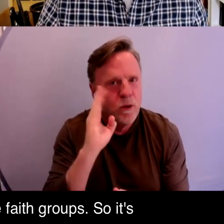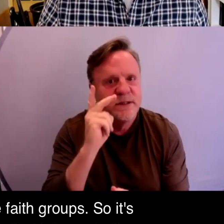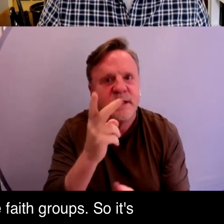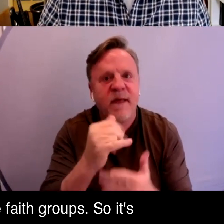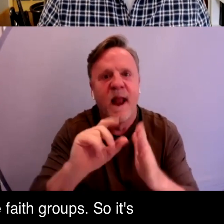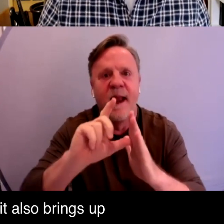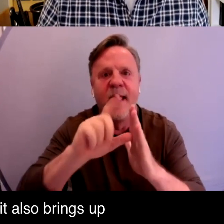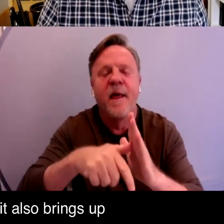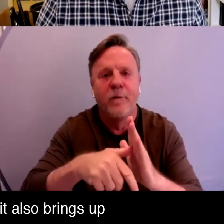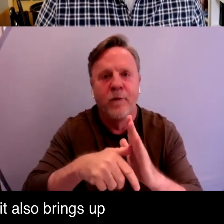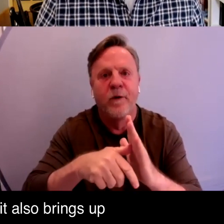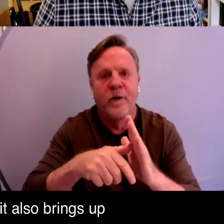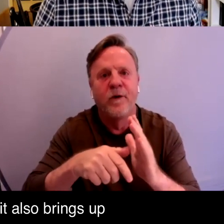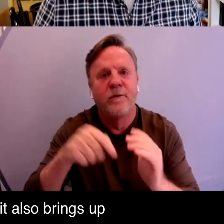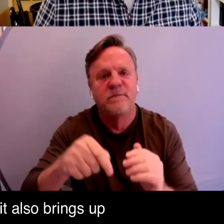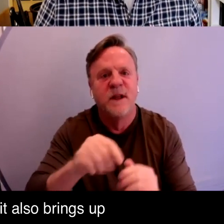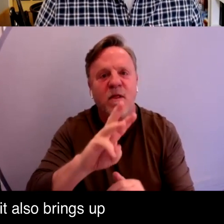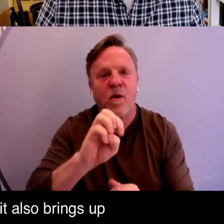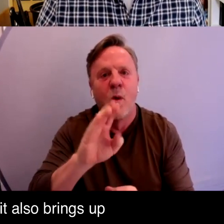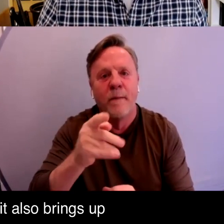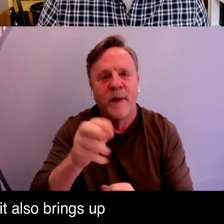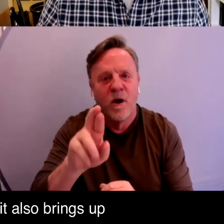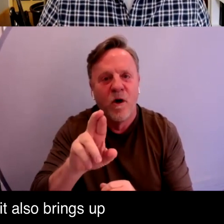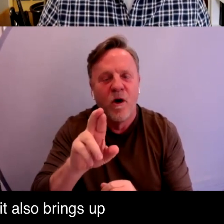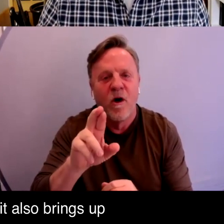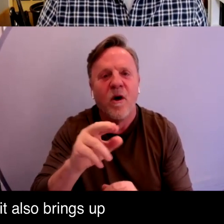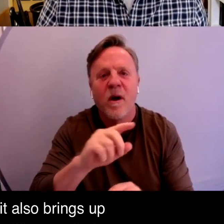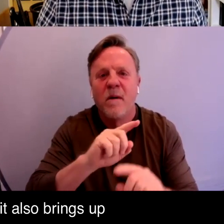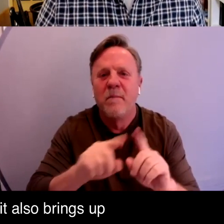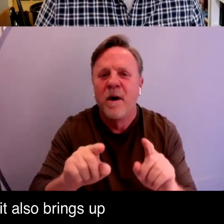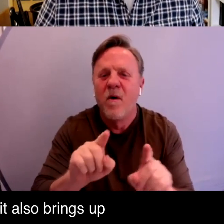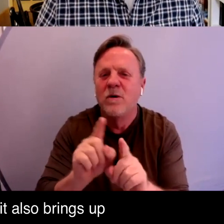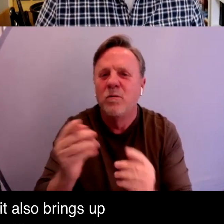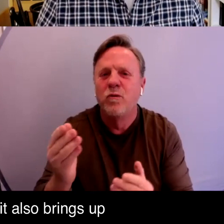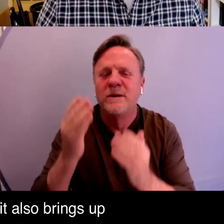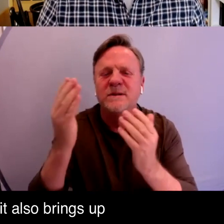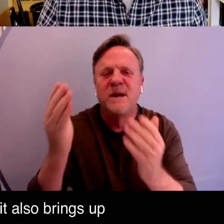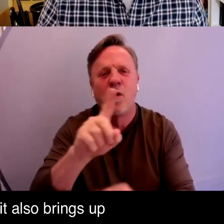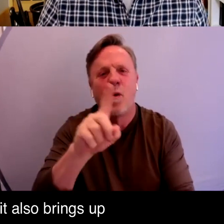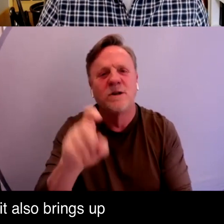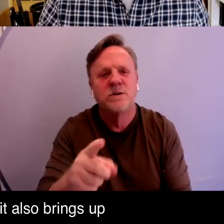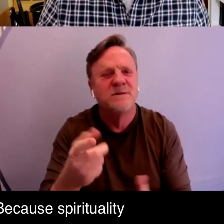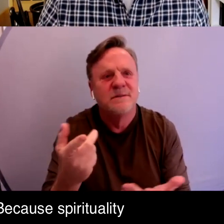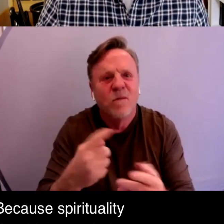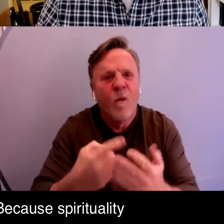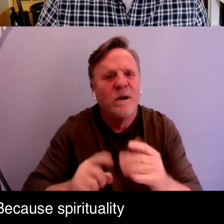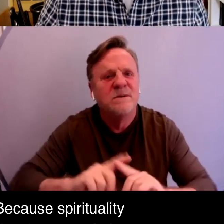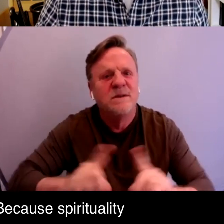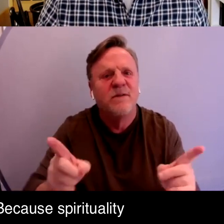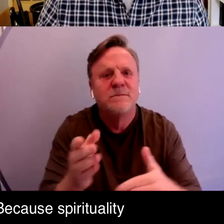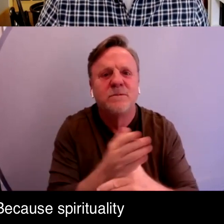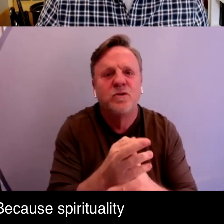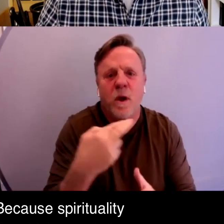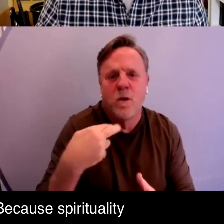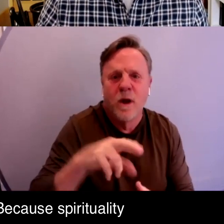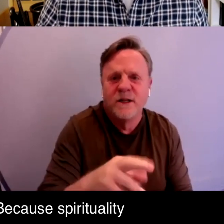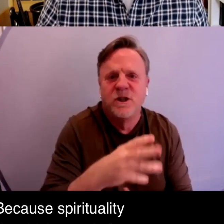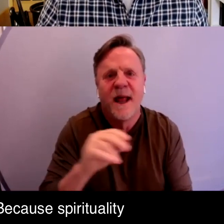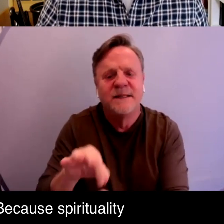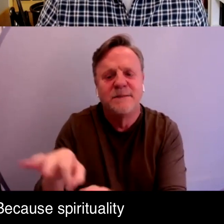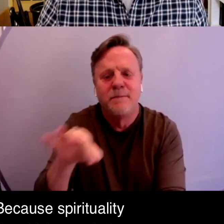on in the webinar, but it also brings up the question of what's the difference between religion and